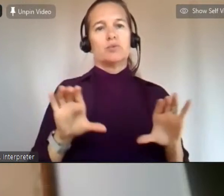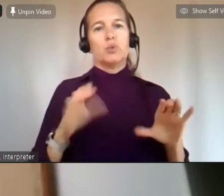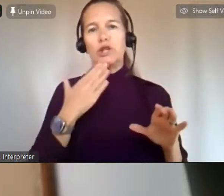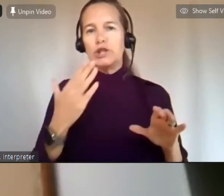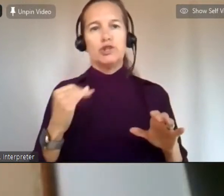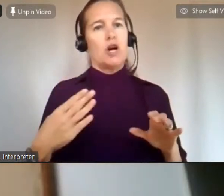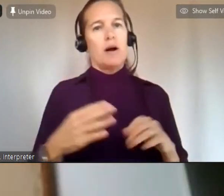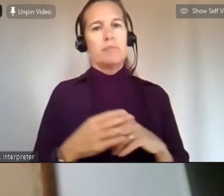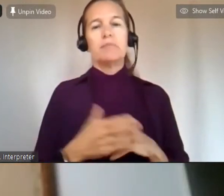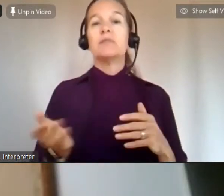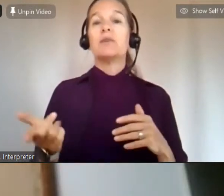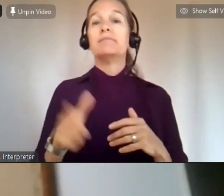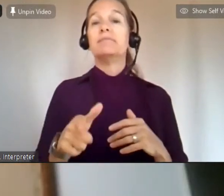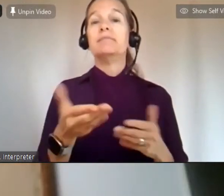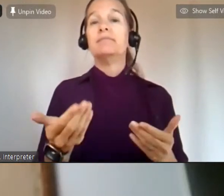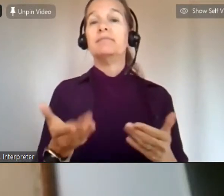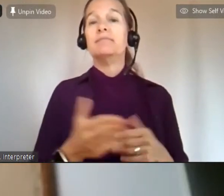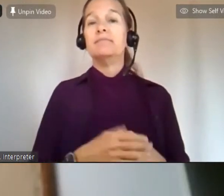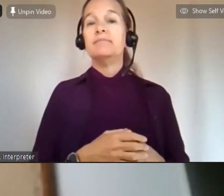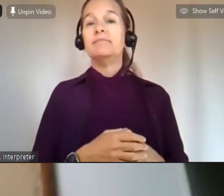Coren? Okay.